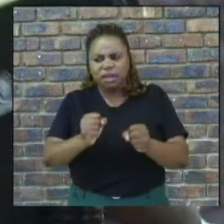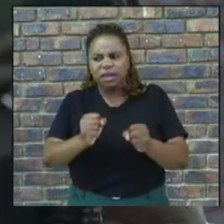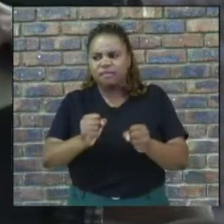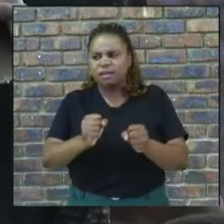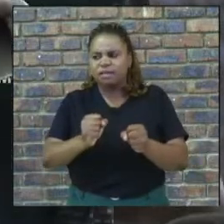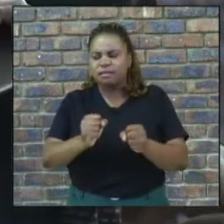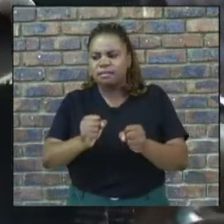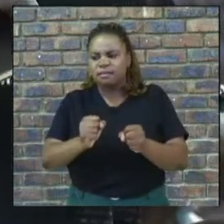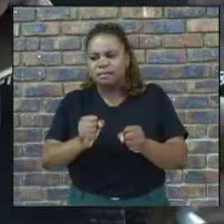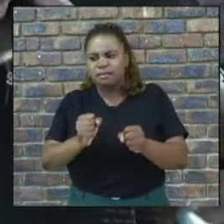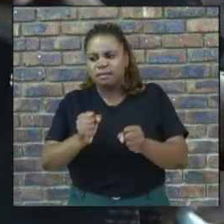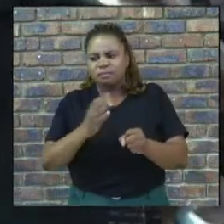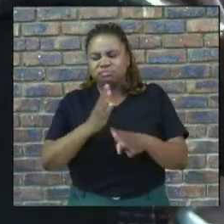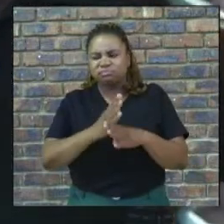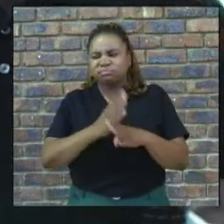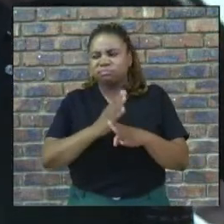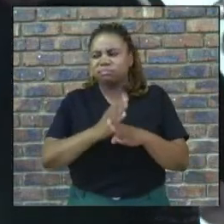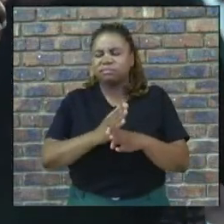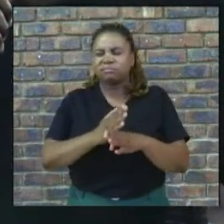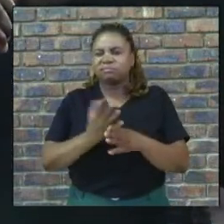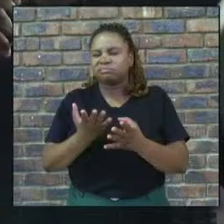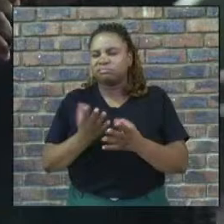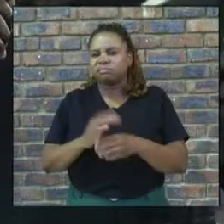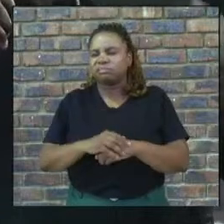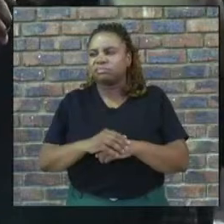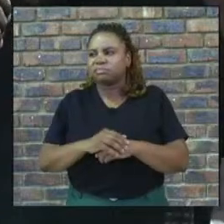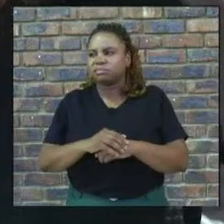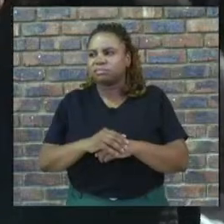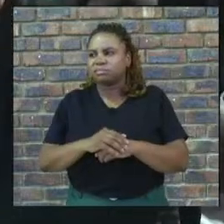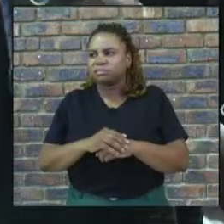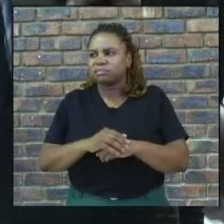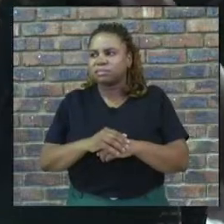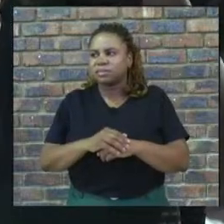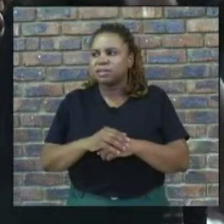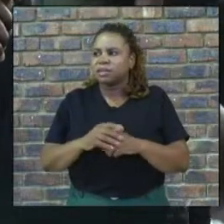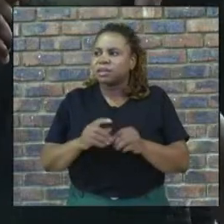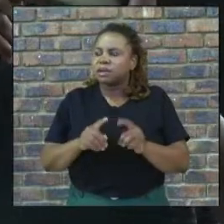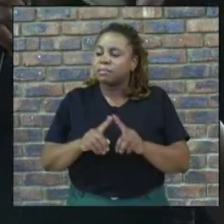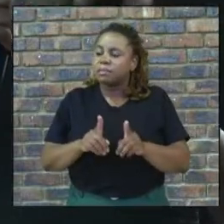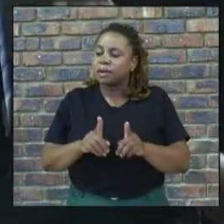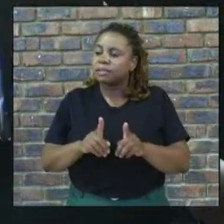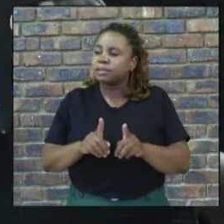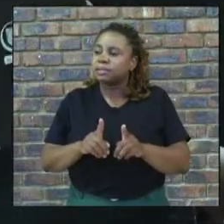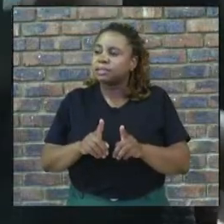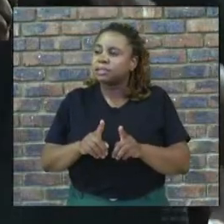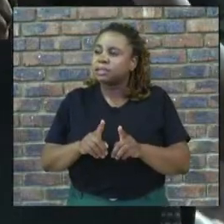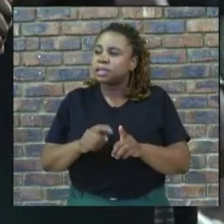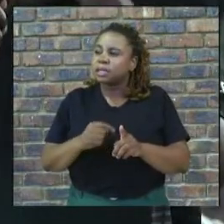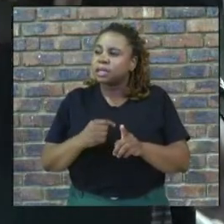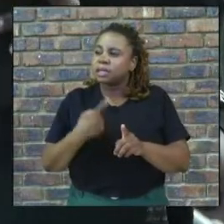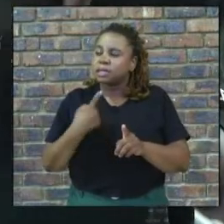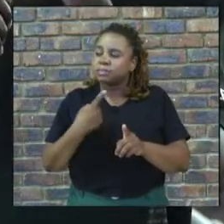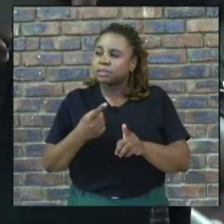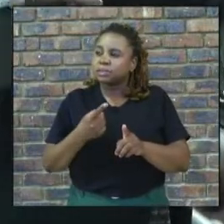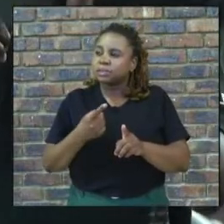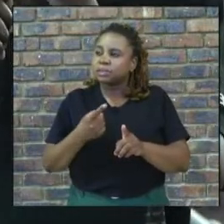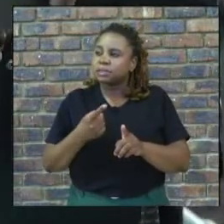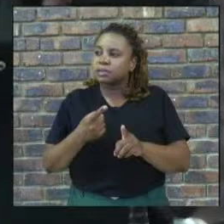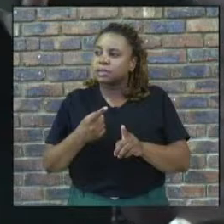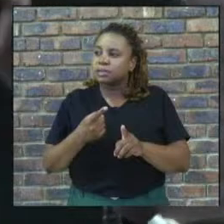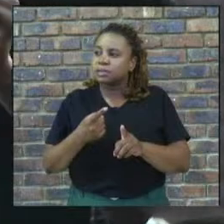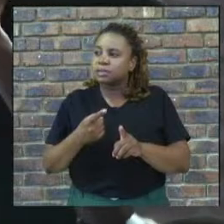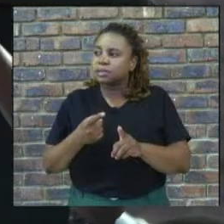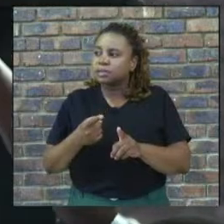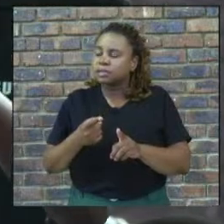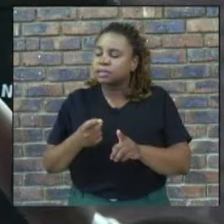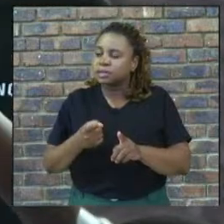don't want even to talk about it any further. But all I'm saying is, naze naliqhatha izwe lase